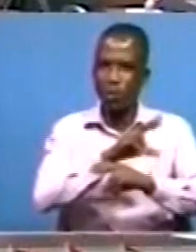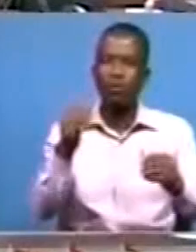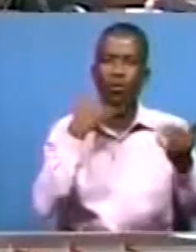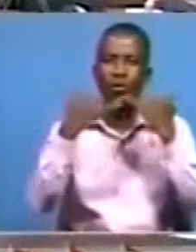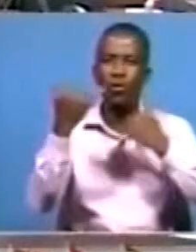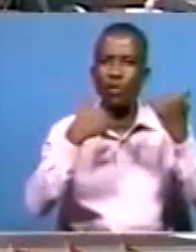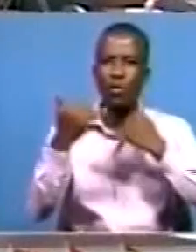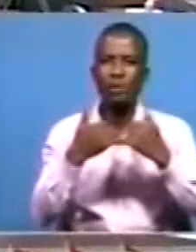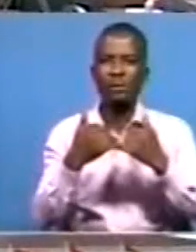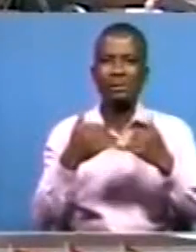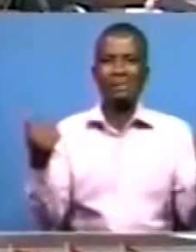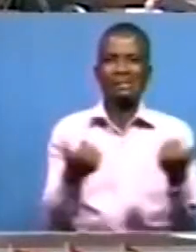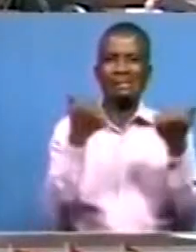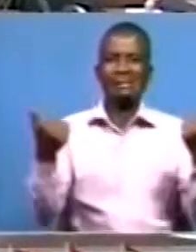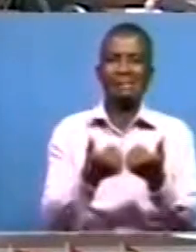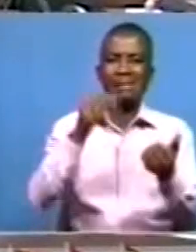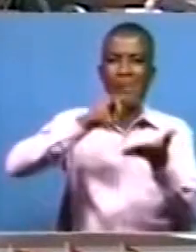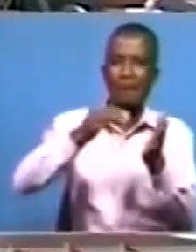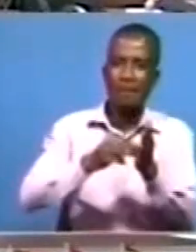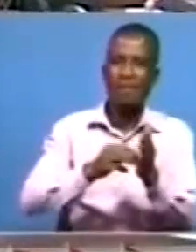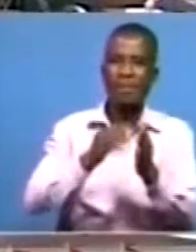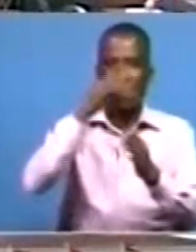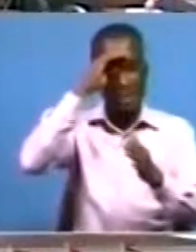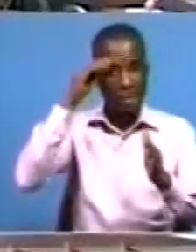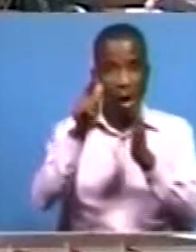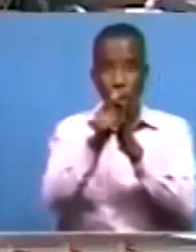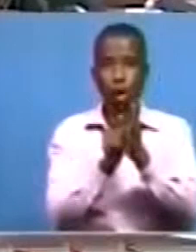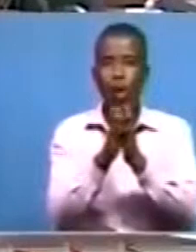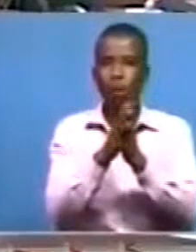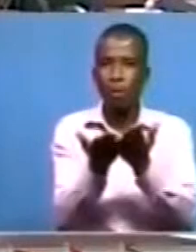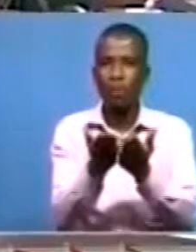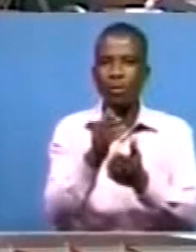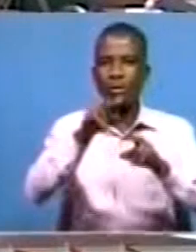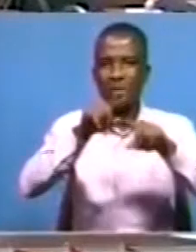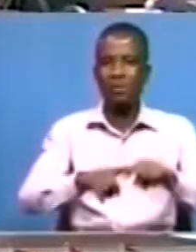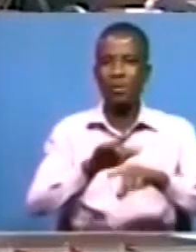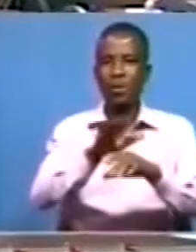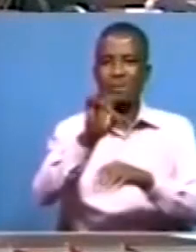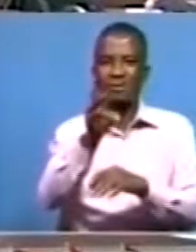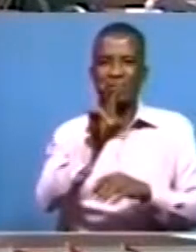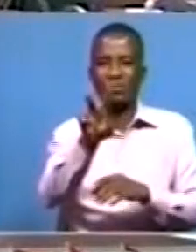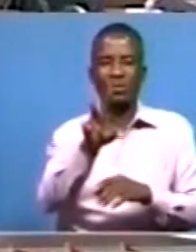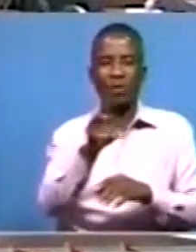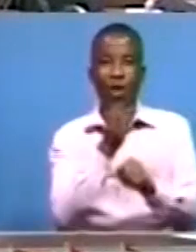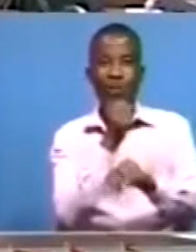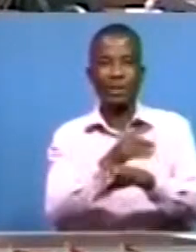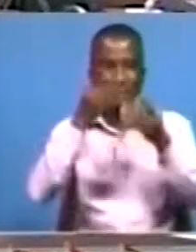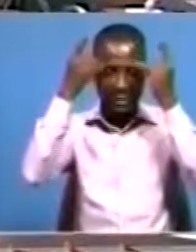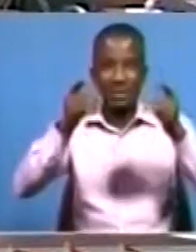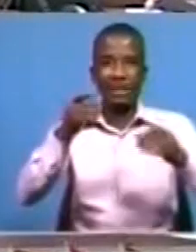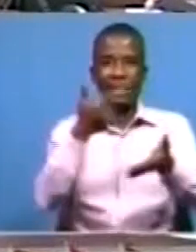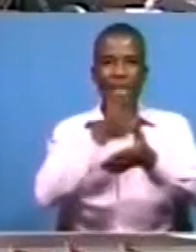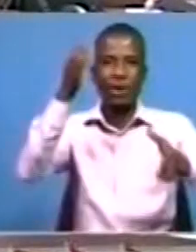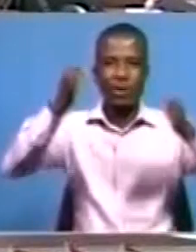and contradiction between the definition in Black's Law Dictionary and Section 72 of the Evidence Act, as already determined by the Supreme